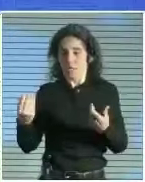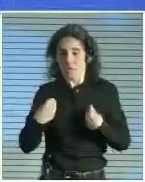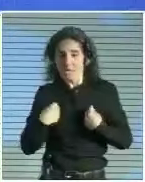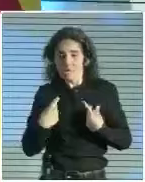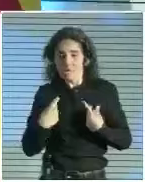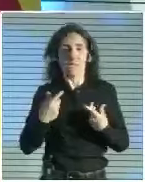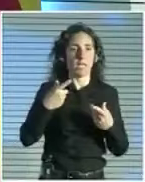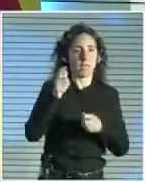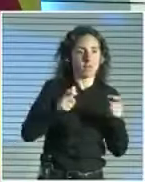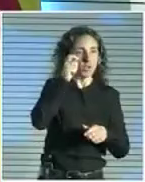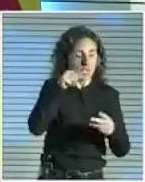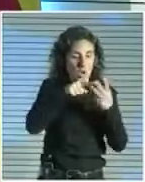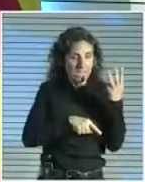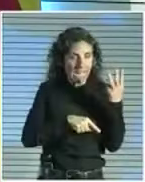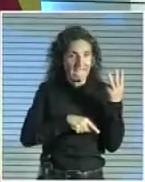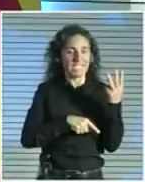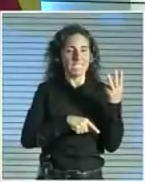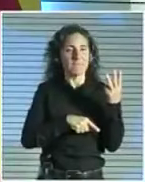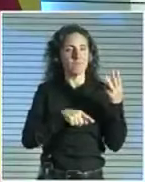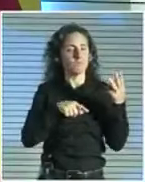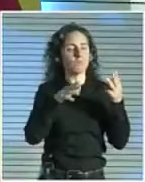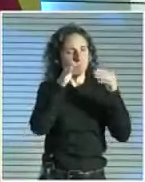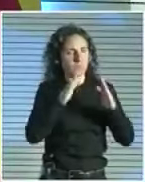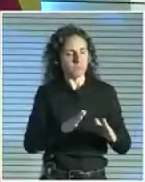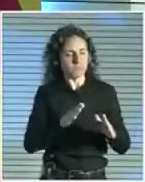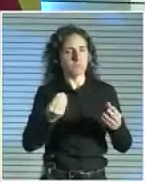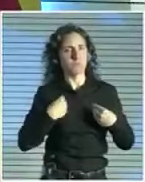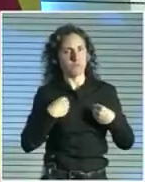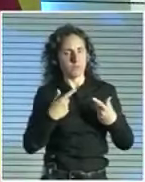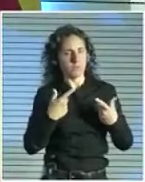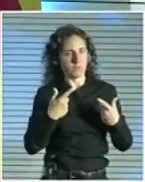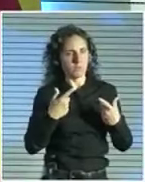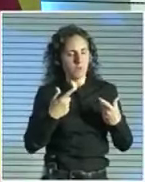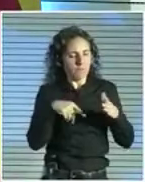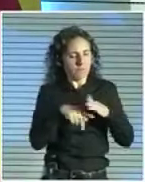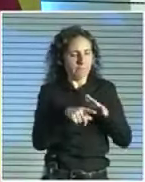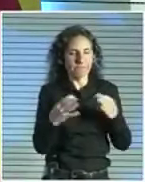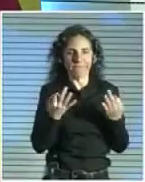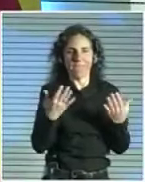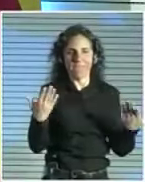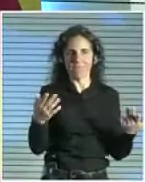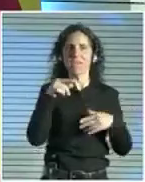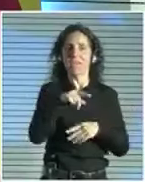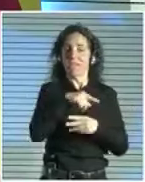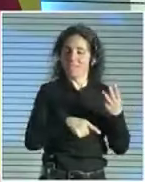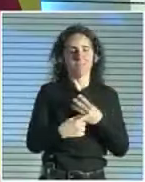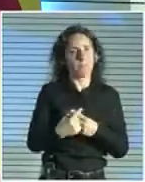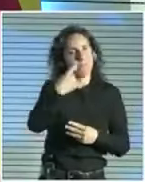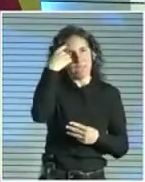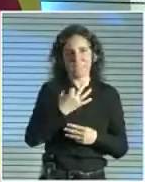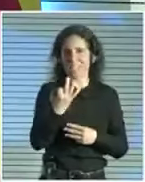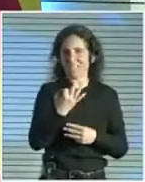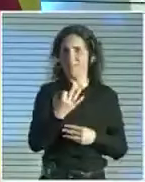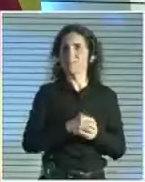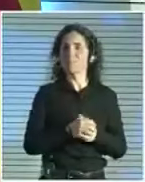That is very interesting, connecting to the discussions in the other panels. I think many interfaces, we were discussing the role of